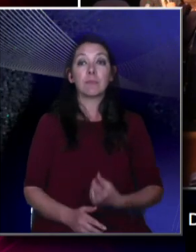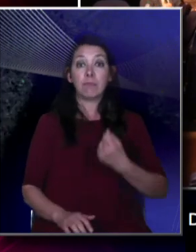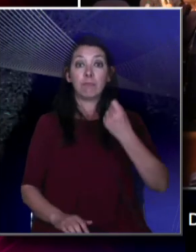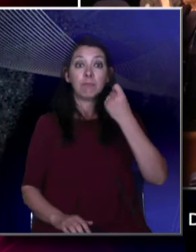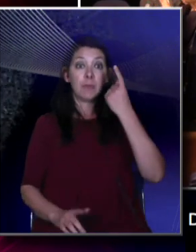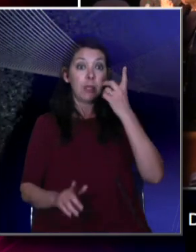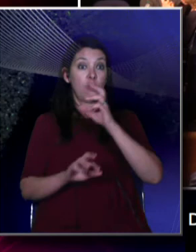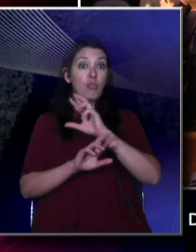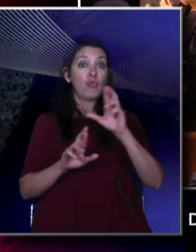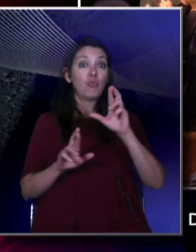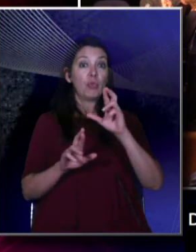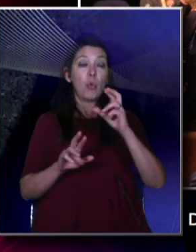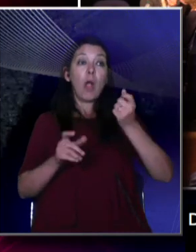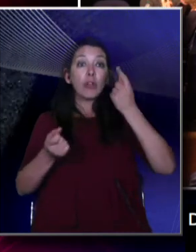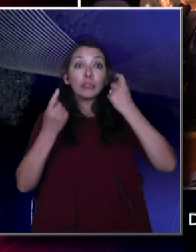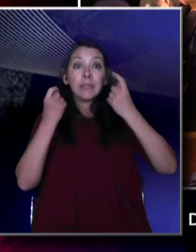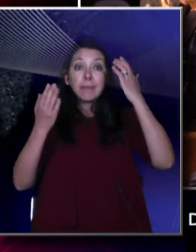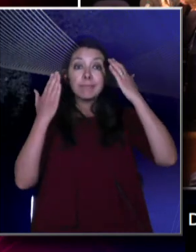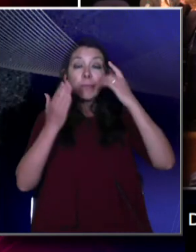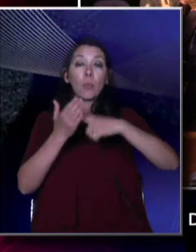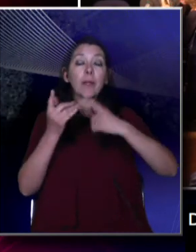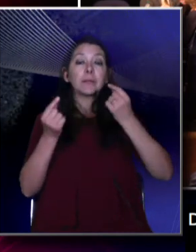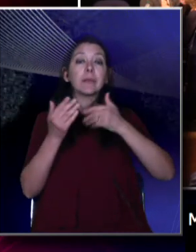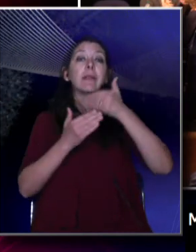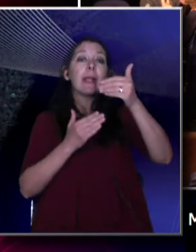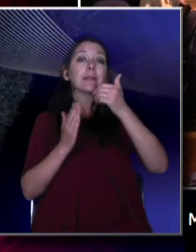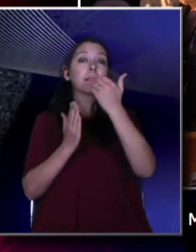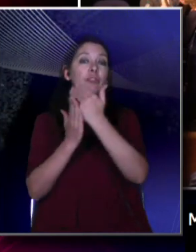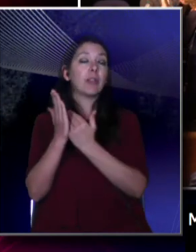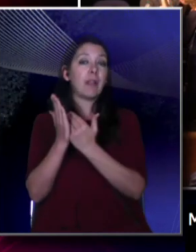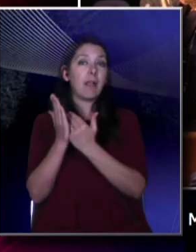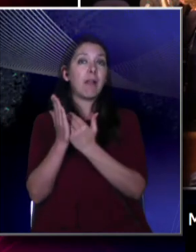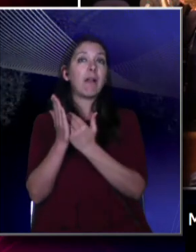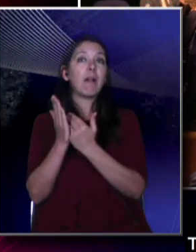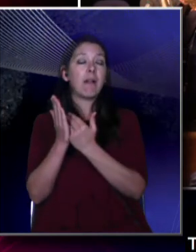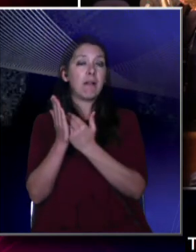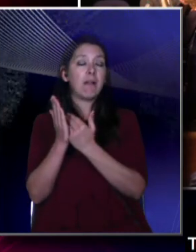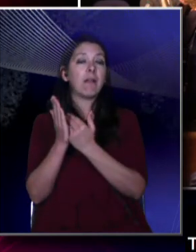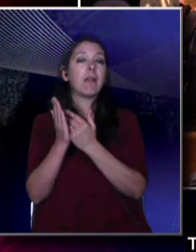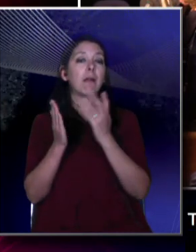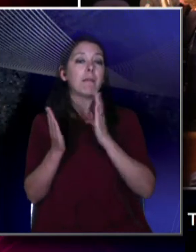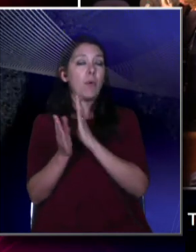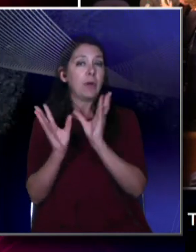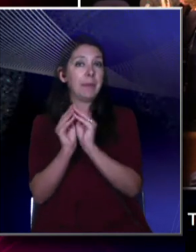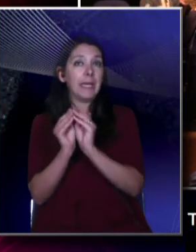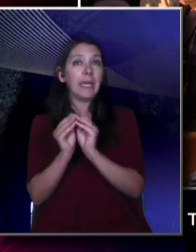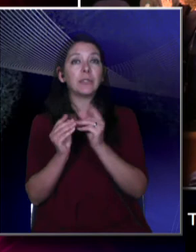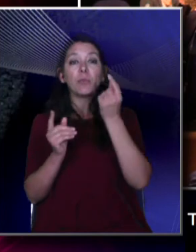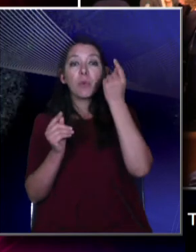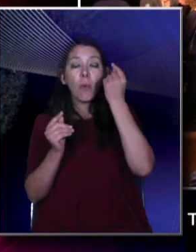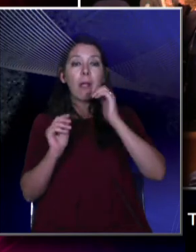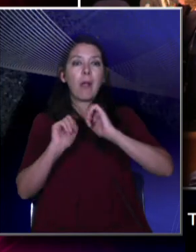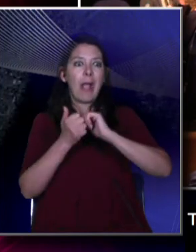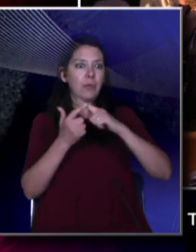for the next meeting? Are there any others that we want to bring to the next or future board meetings?